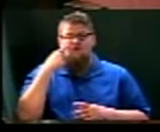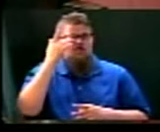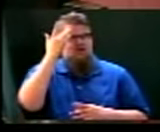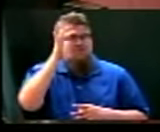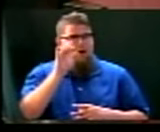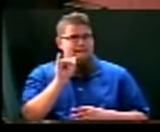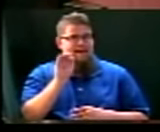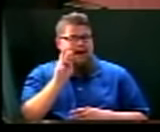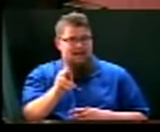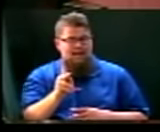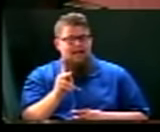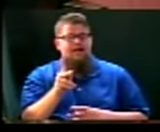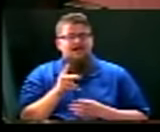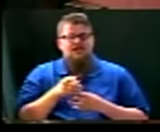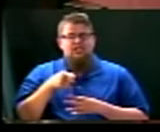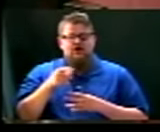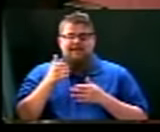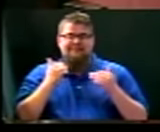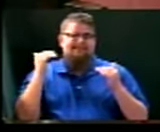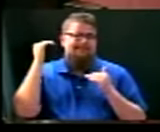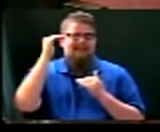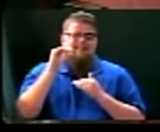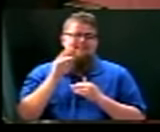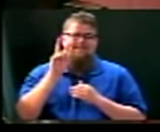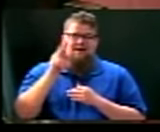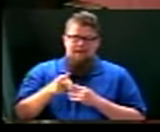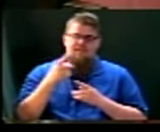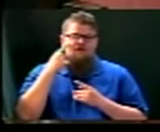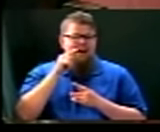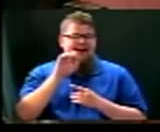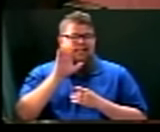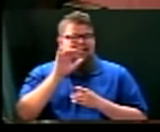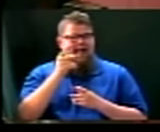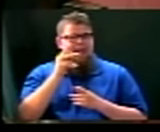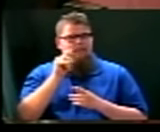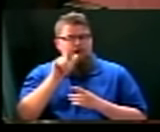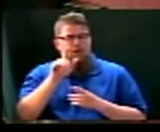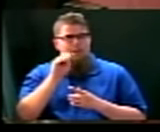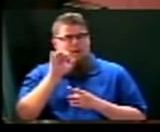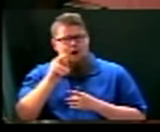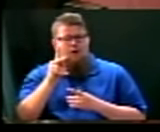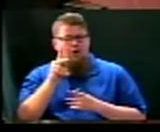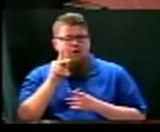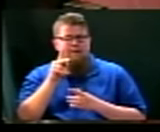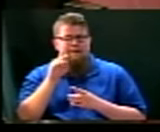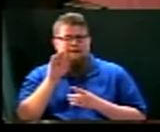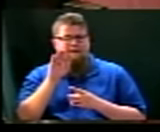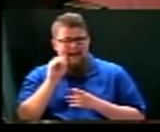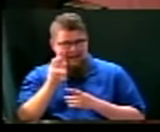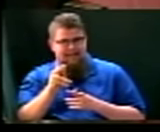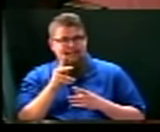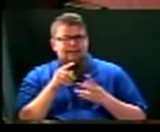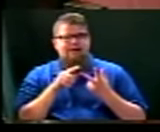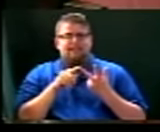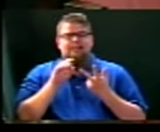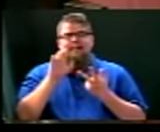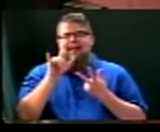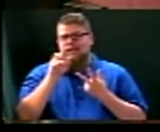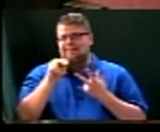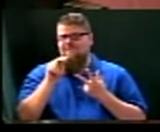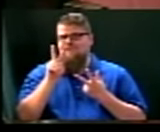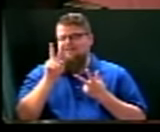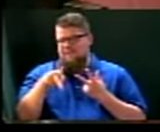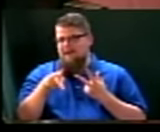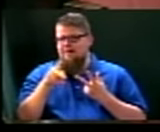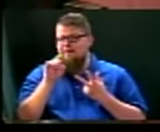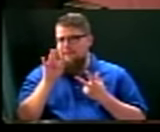Bank, executive vice president of Capital Mark Bank and Trust, vice president of Clayton Bank and Trust, and